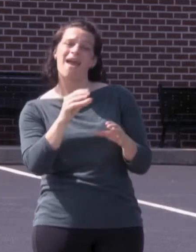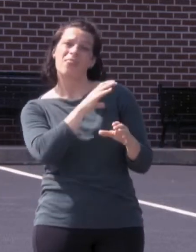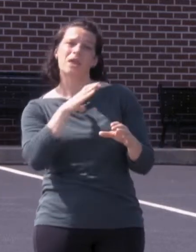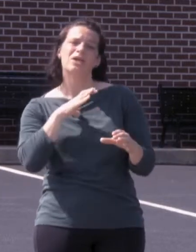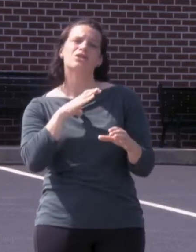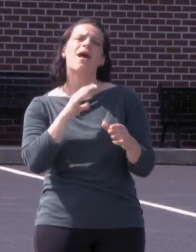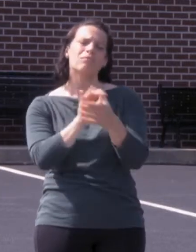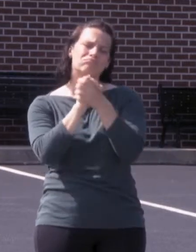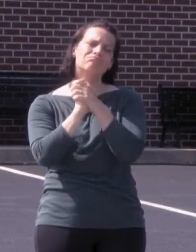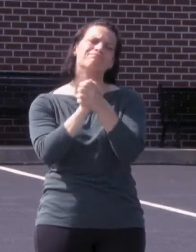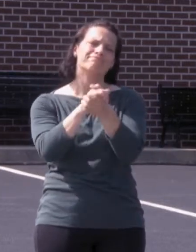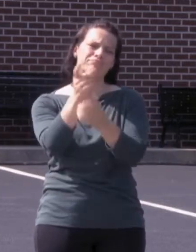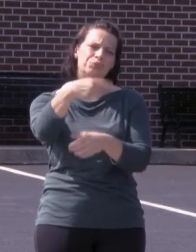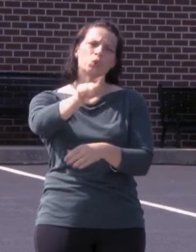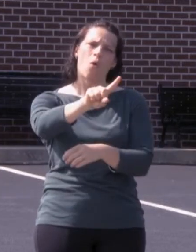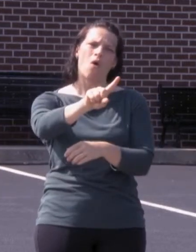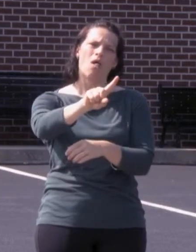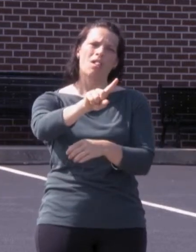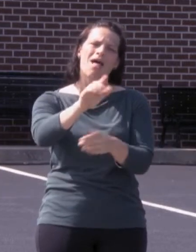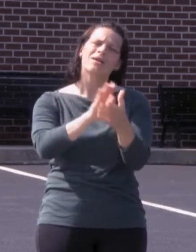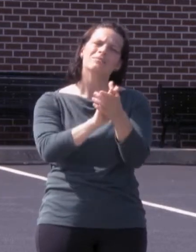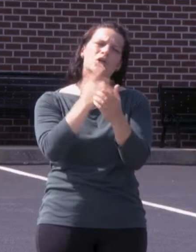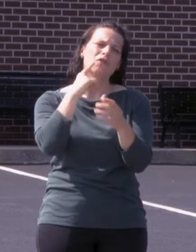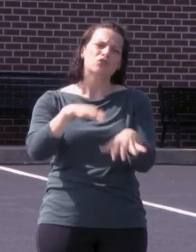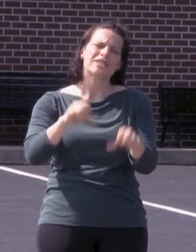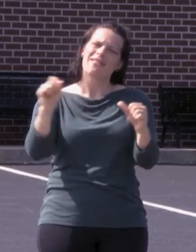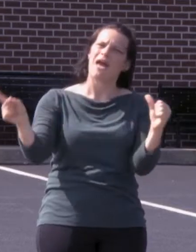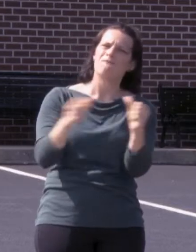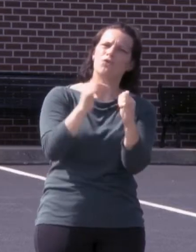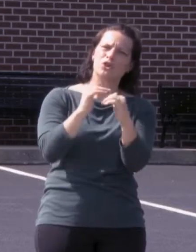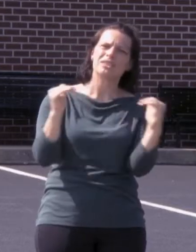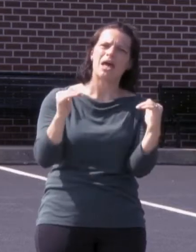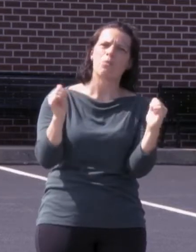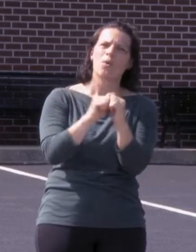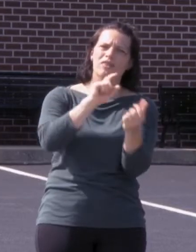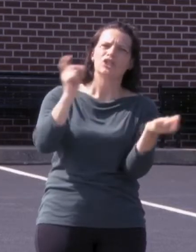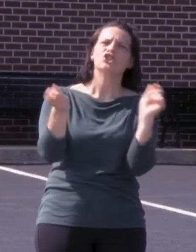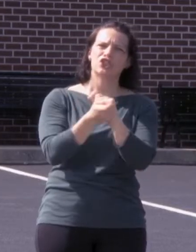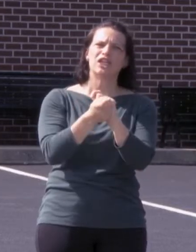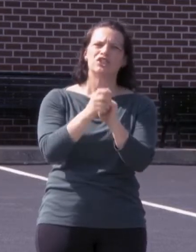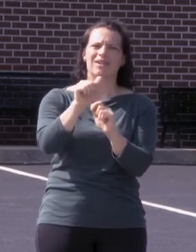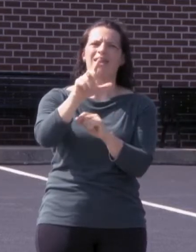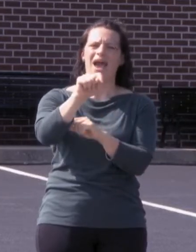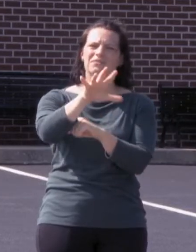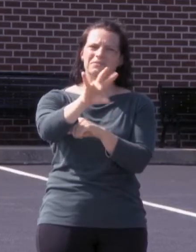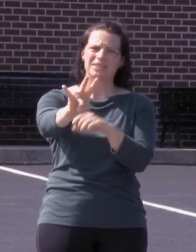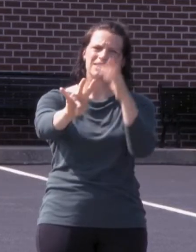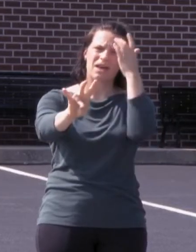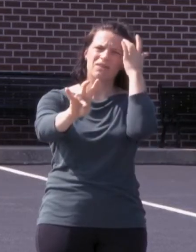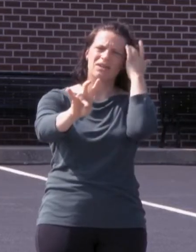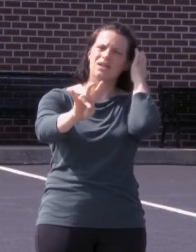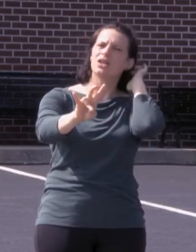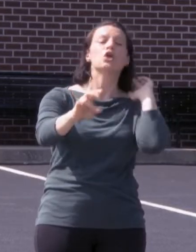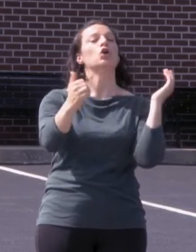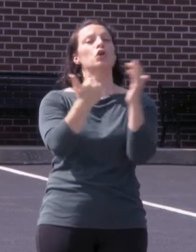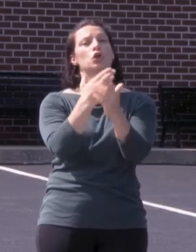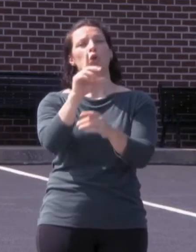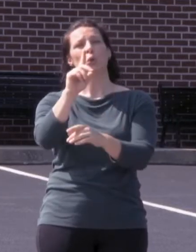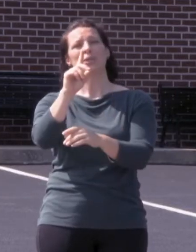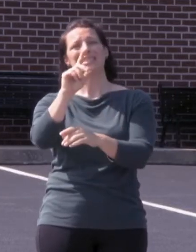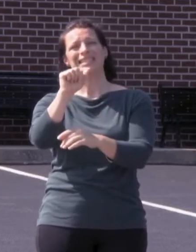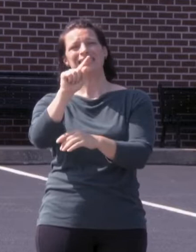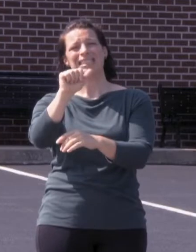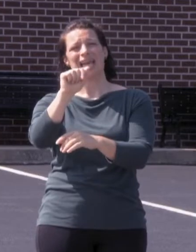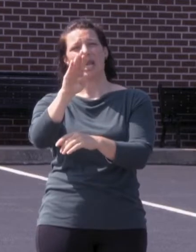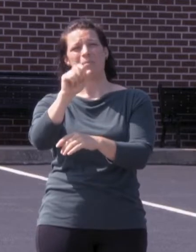I commend you. I commend you for taking the first steps with the changes found in Act 57, the new database and the